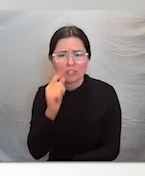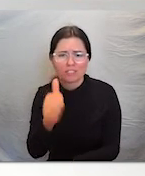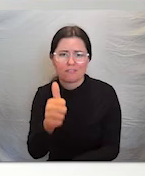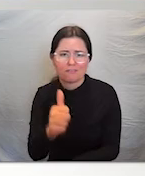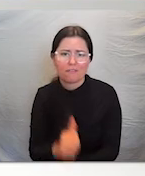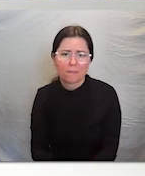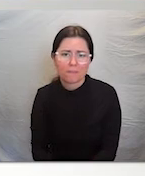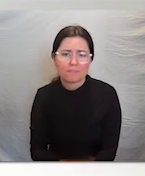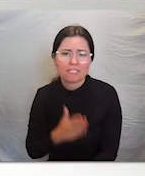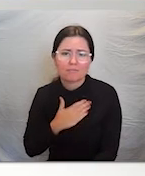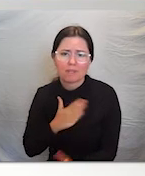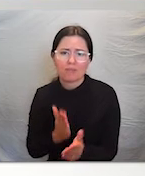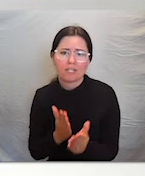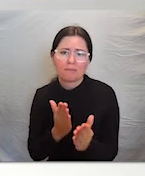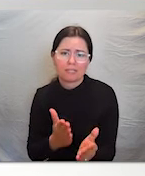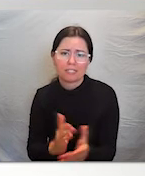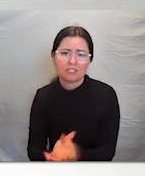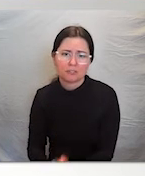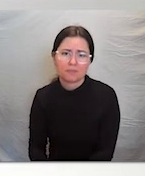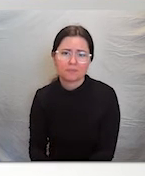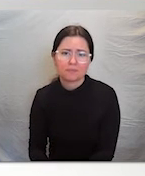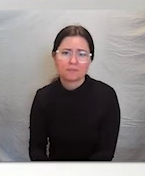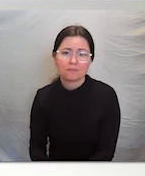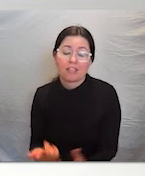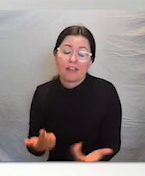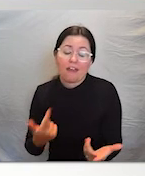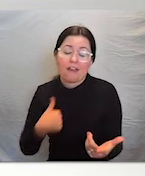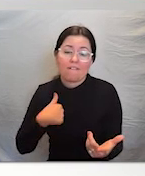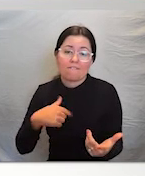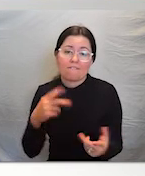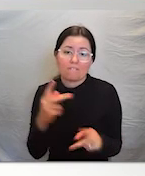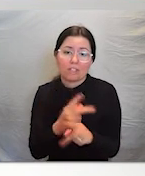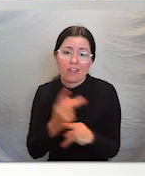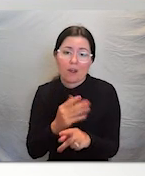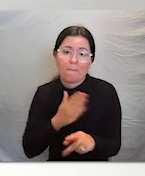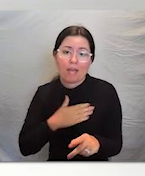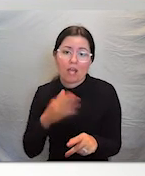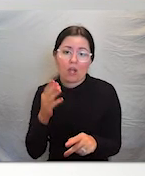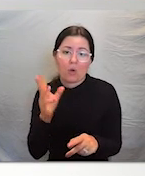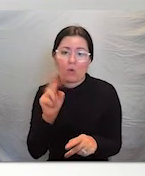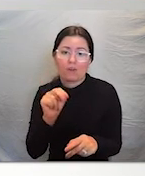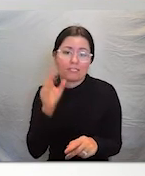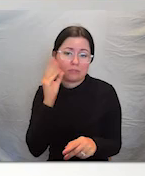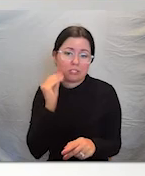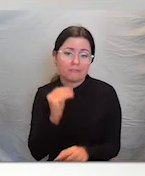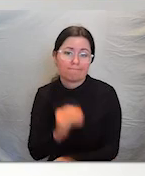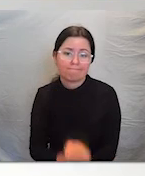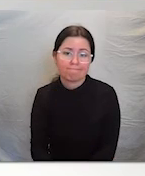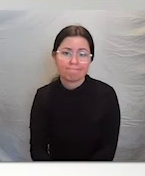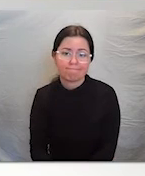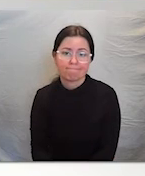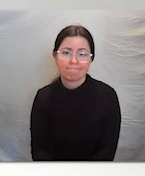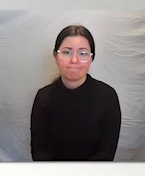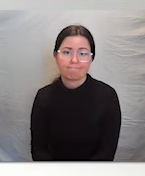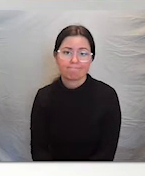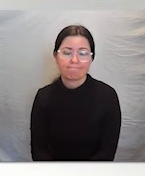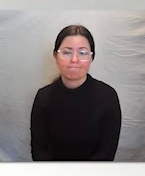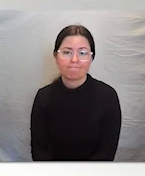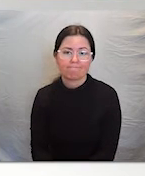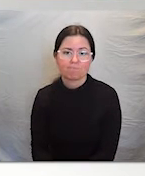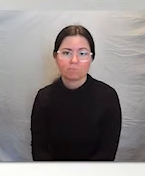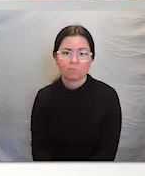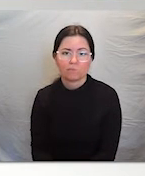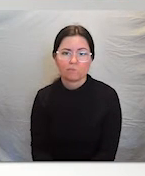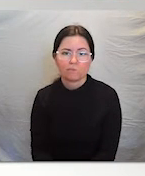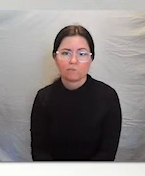That's my suggestion. That's what I find in my own experience. So. So I guess I have a really, can